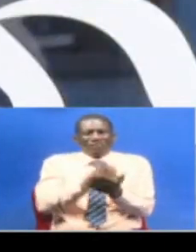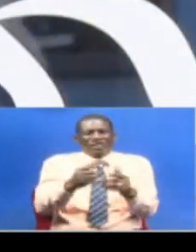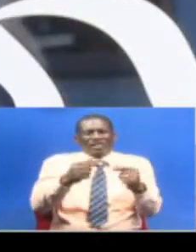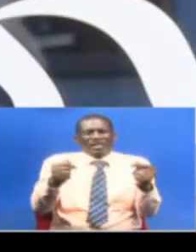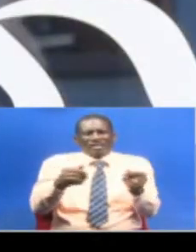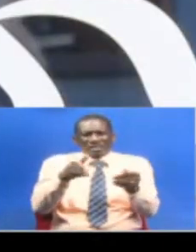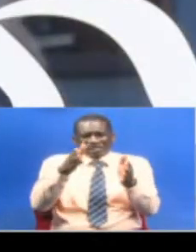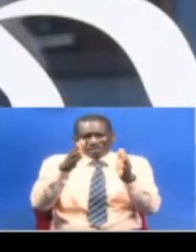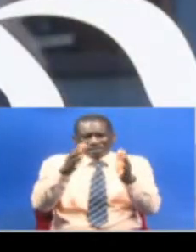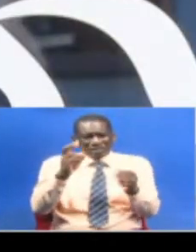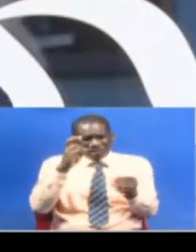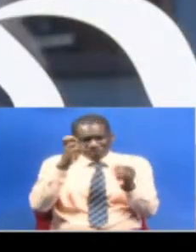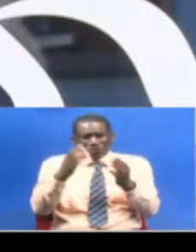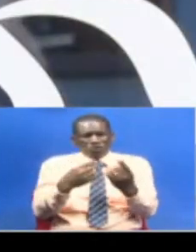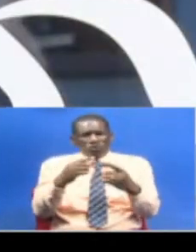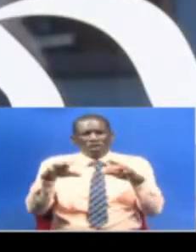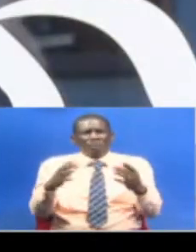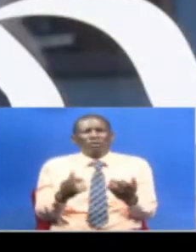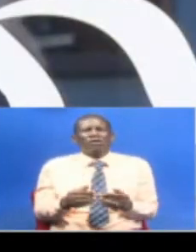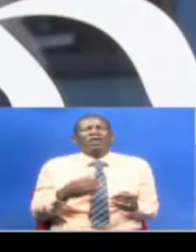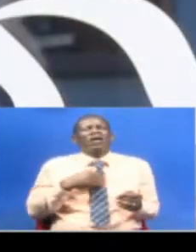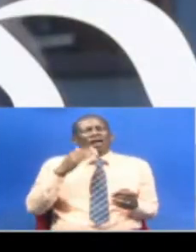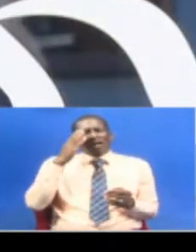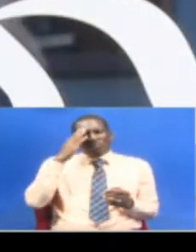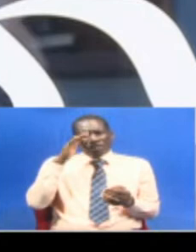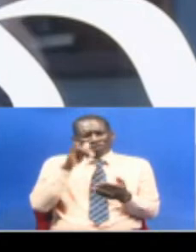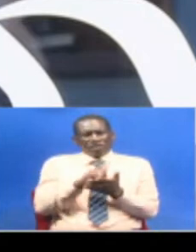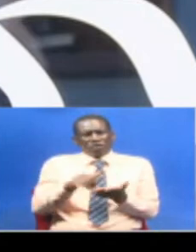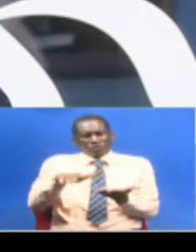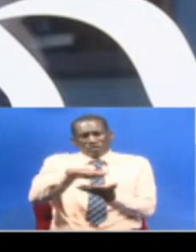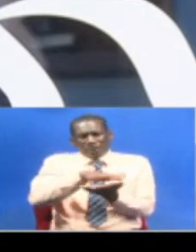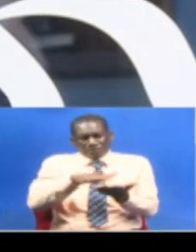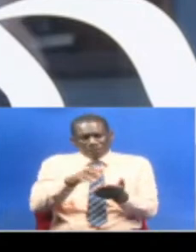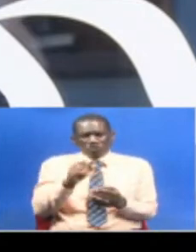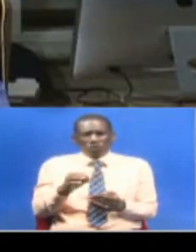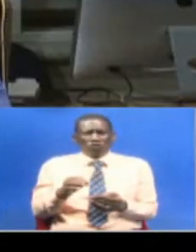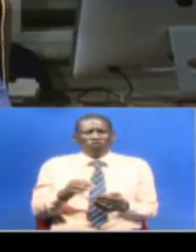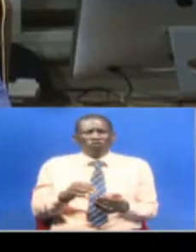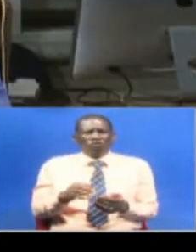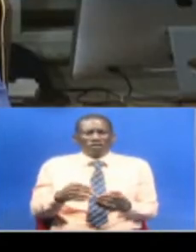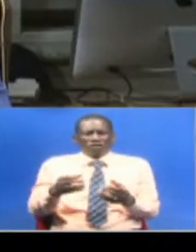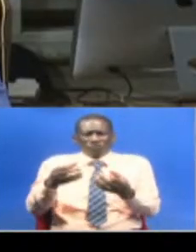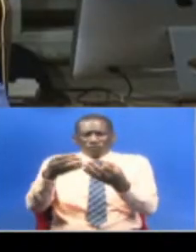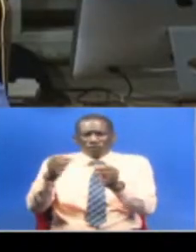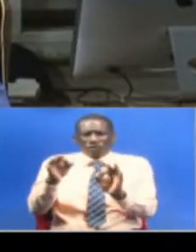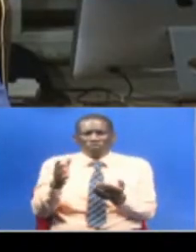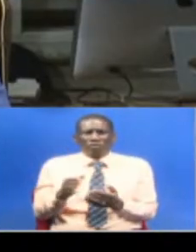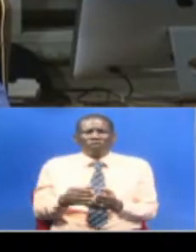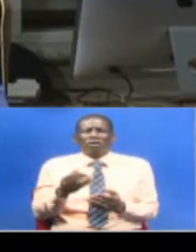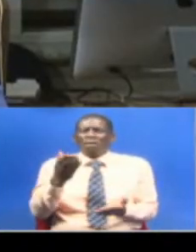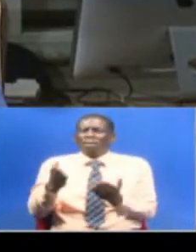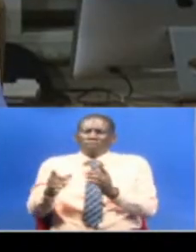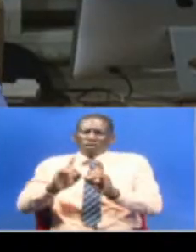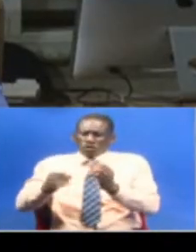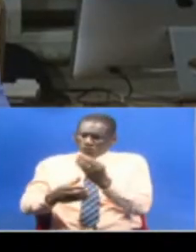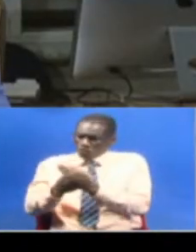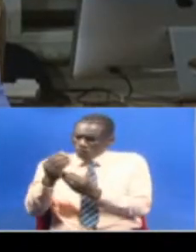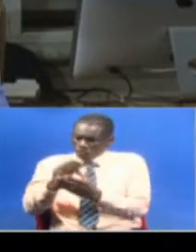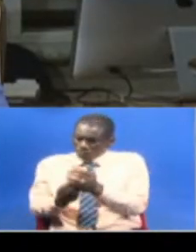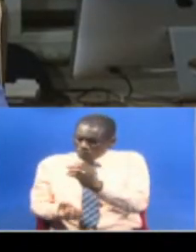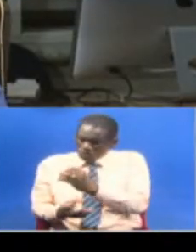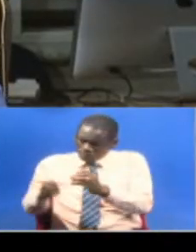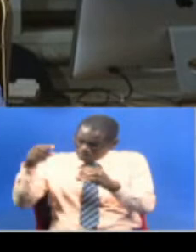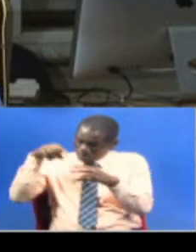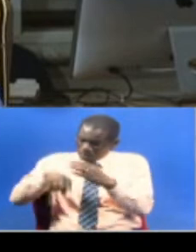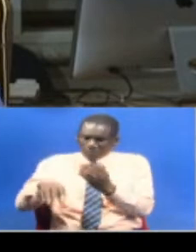accused that you're talking about, I think that was the basis of the acquittal. And I know you may not be comfortable going into the details of the